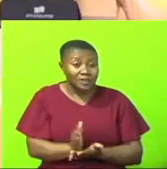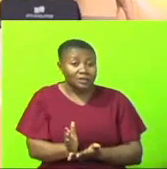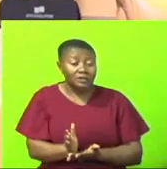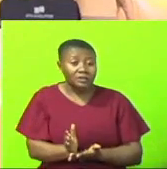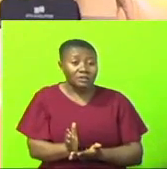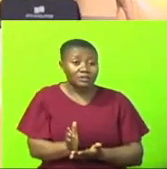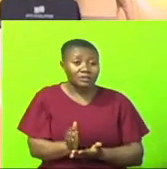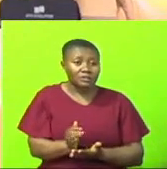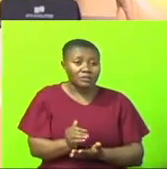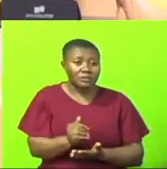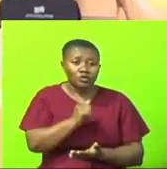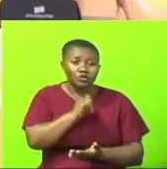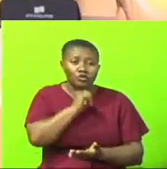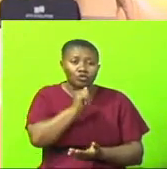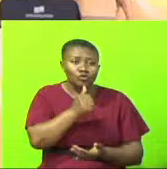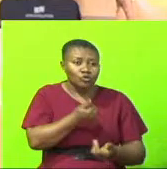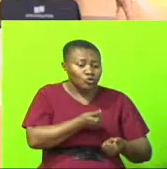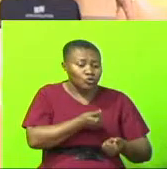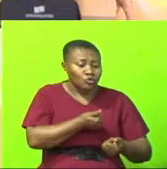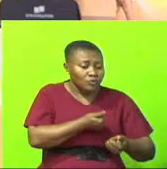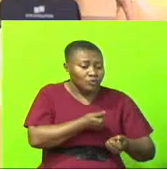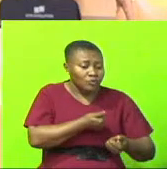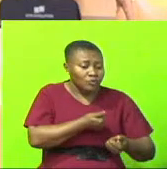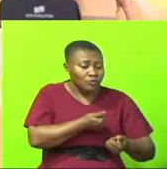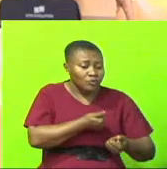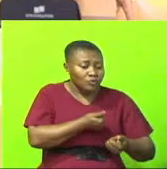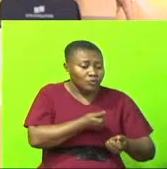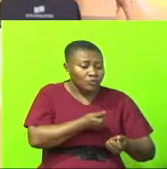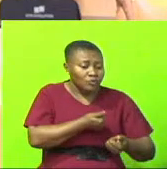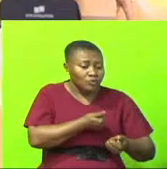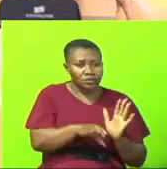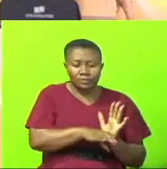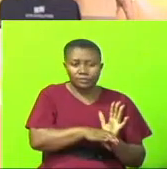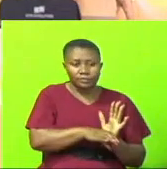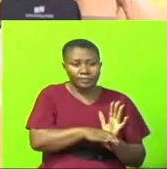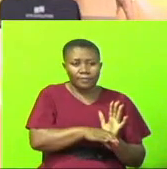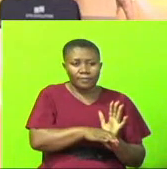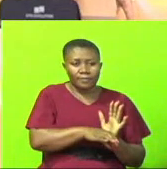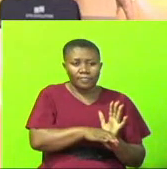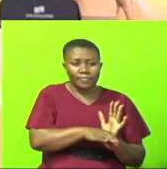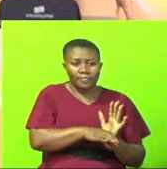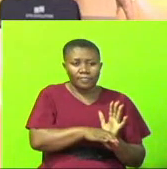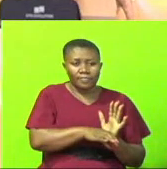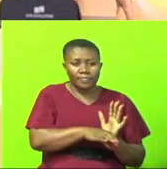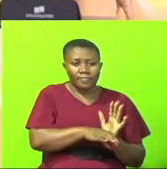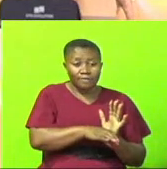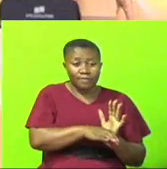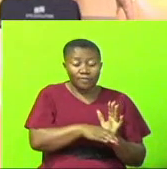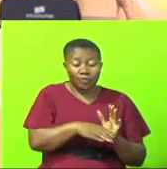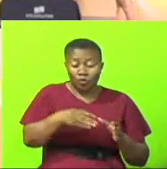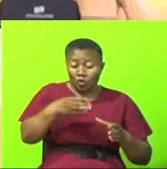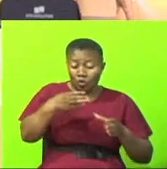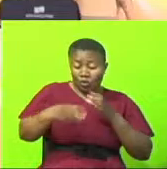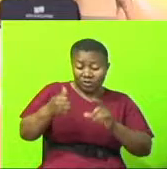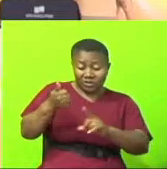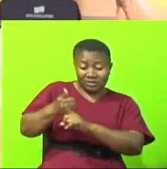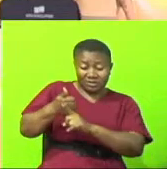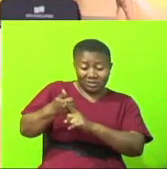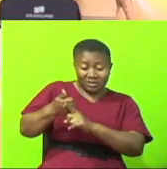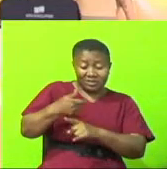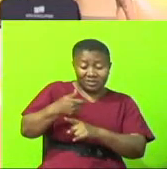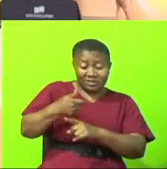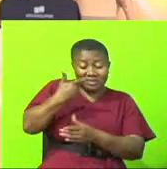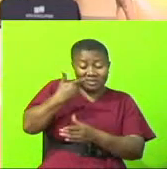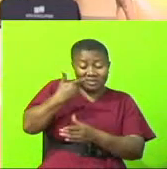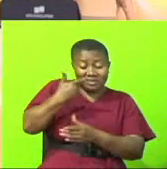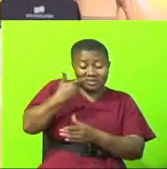does not comply with the letter and spirit of the Constitution. In fact, the Supreme Court made it very clear in